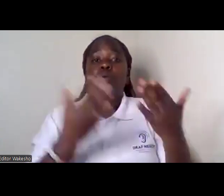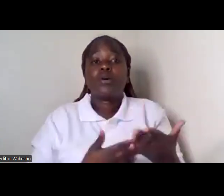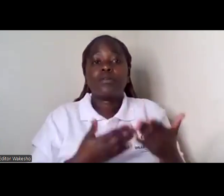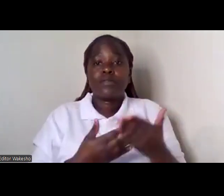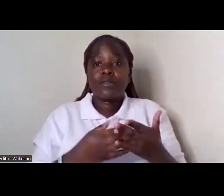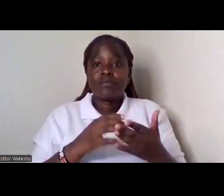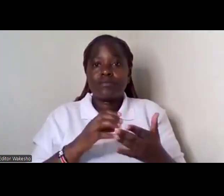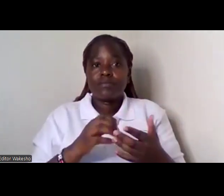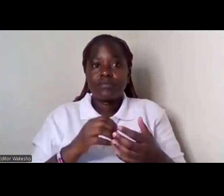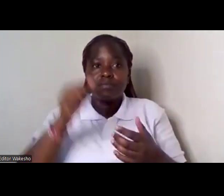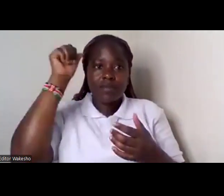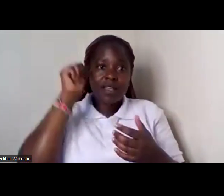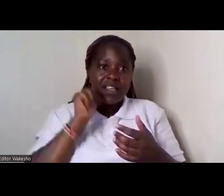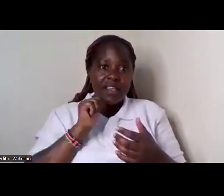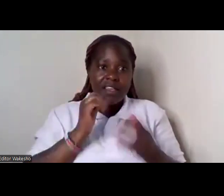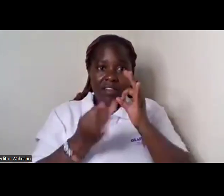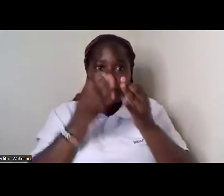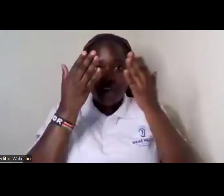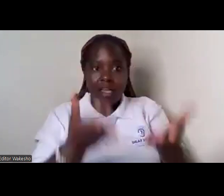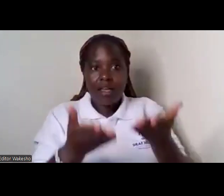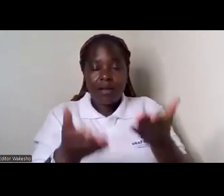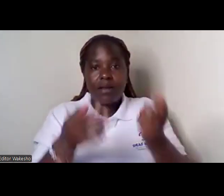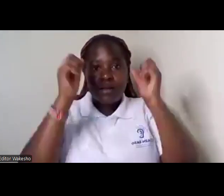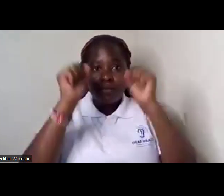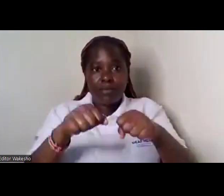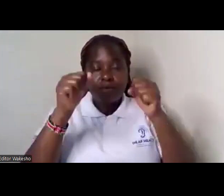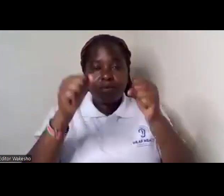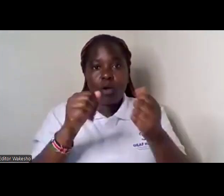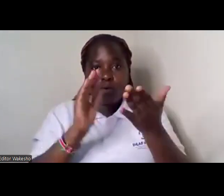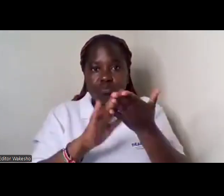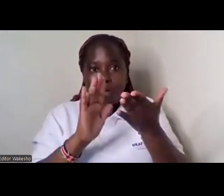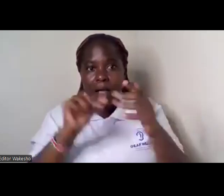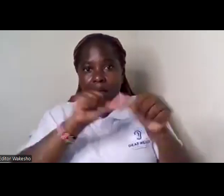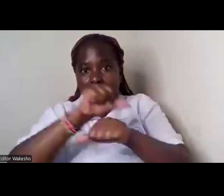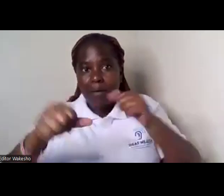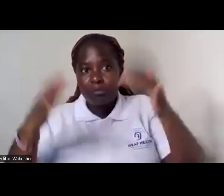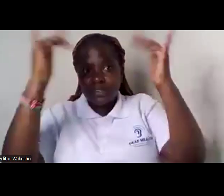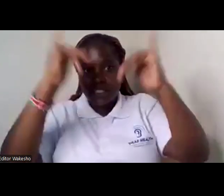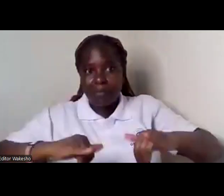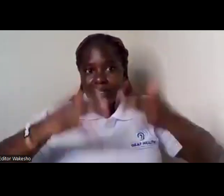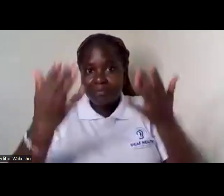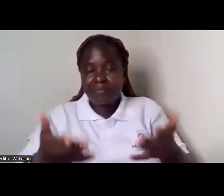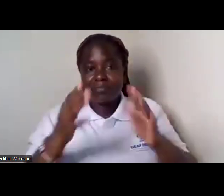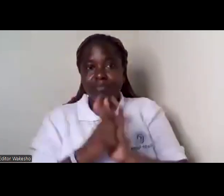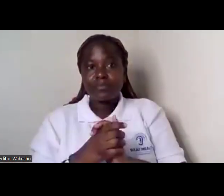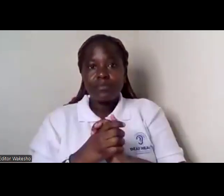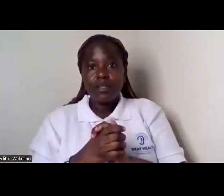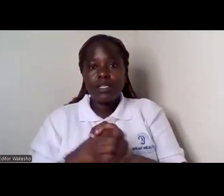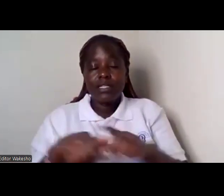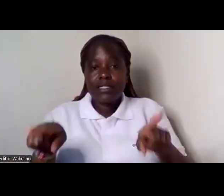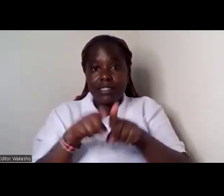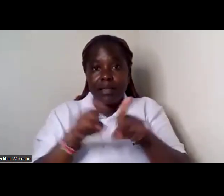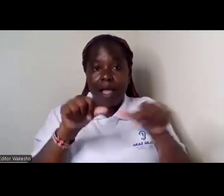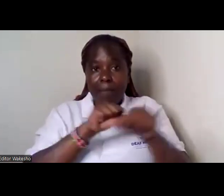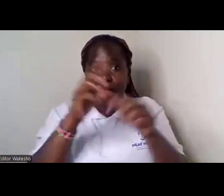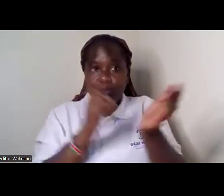if he's here. I think he's also here. Maybe your comment about the speaker and how the session